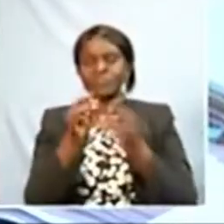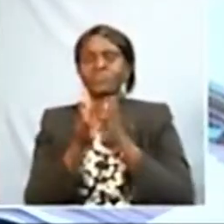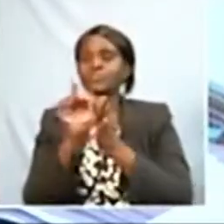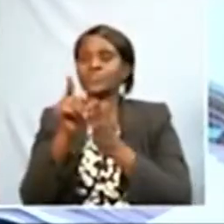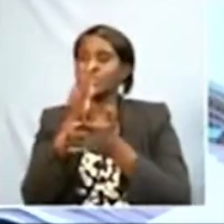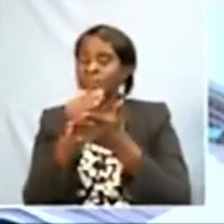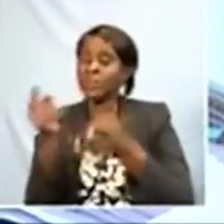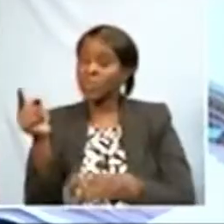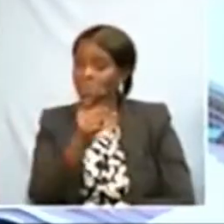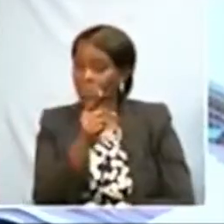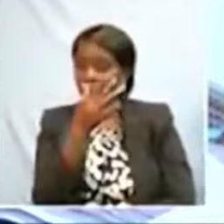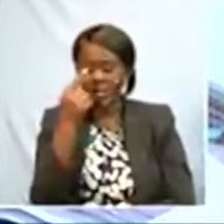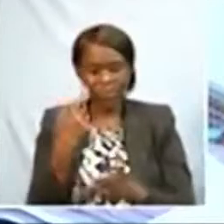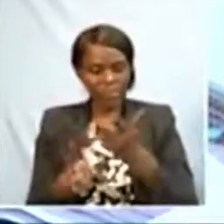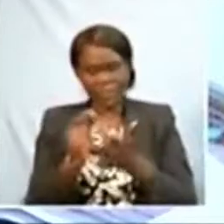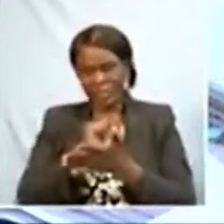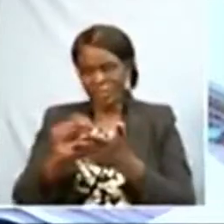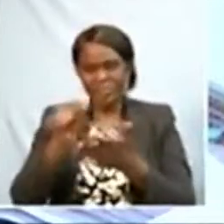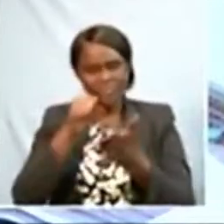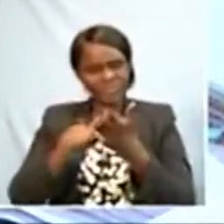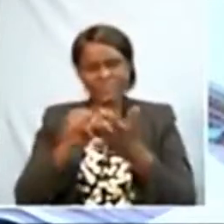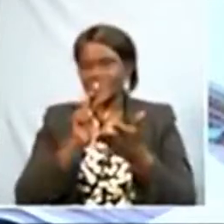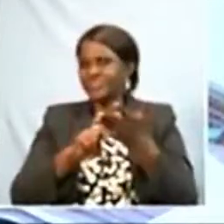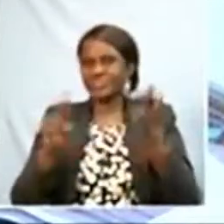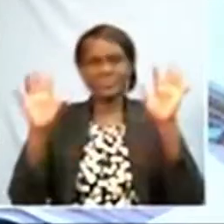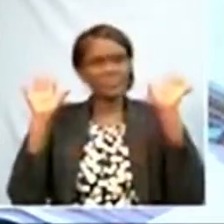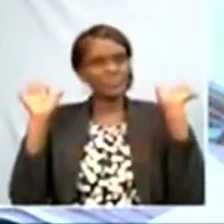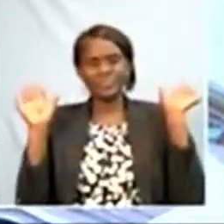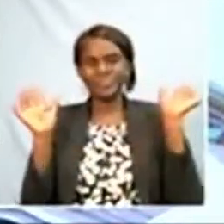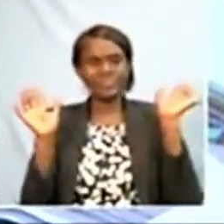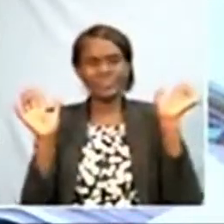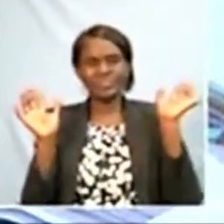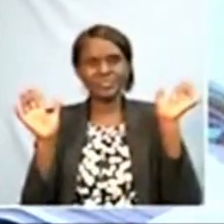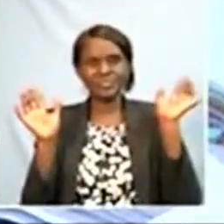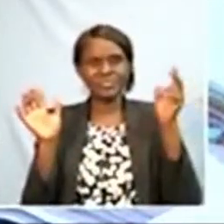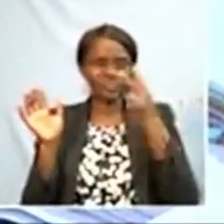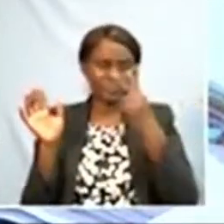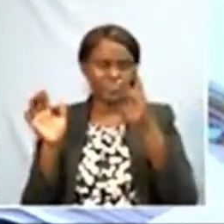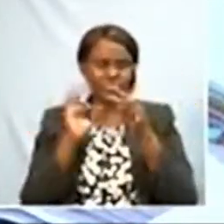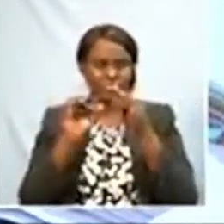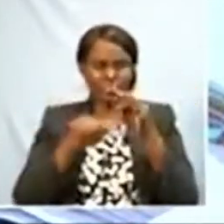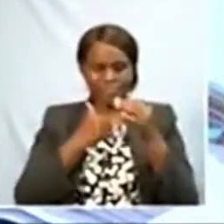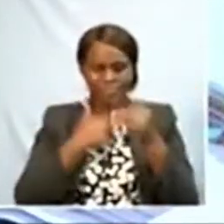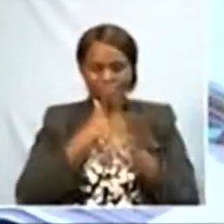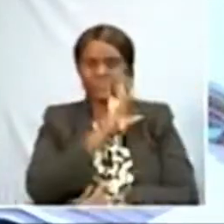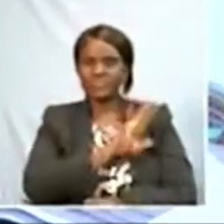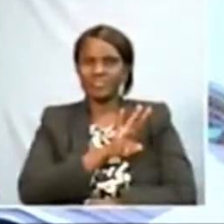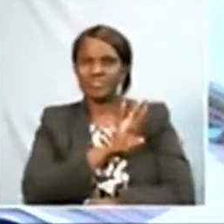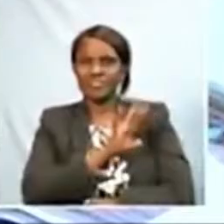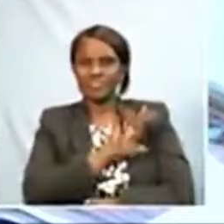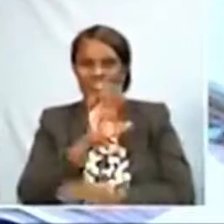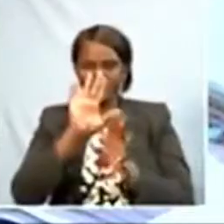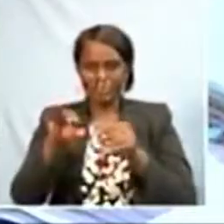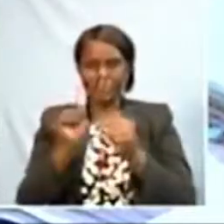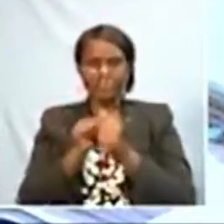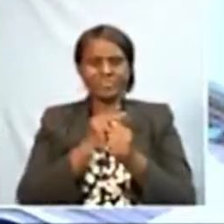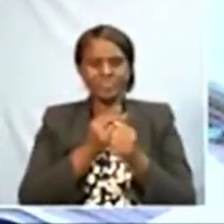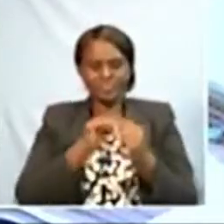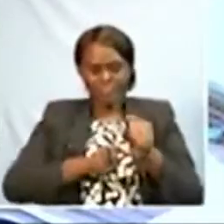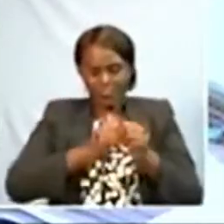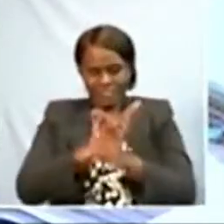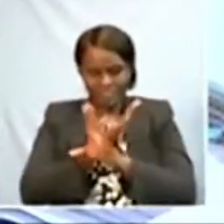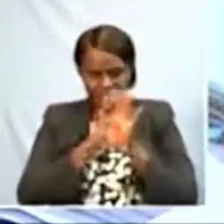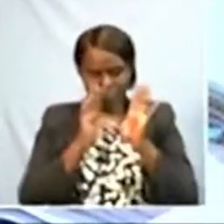you. Some of you should just write letters of resignation. We see if you have morals left with us as